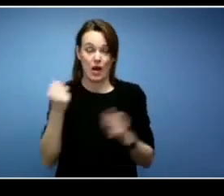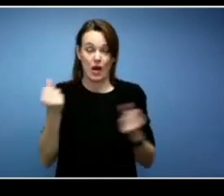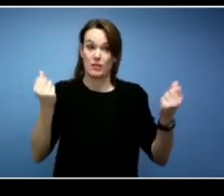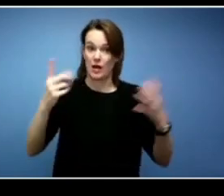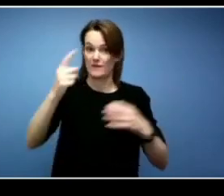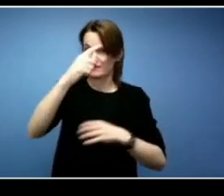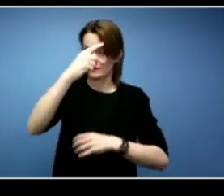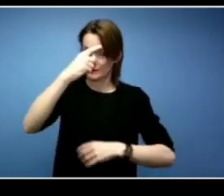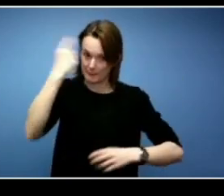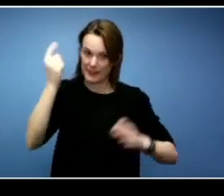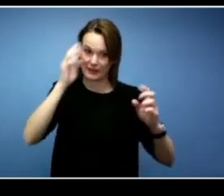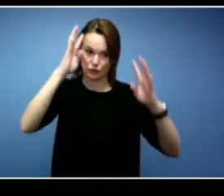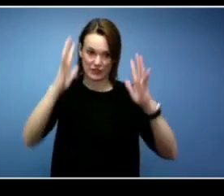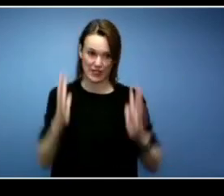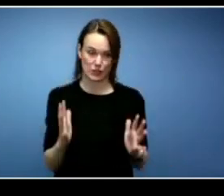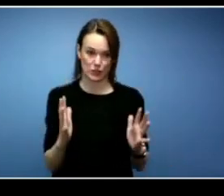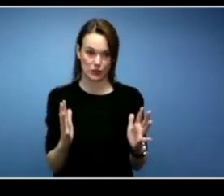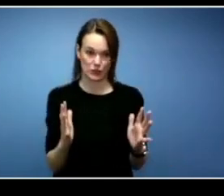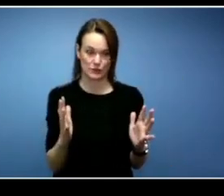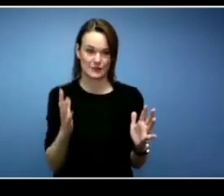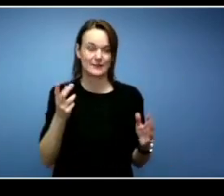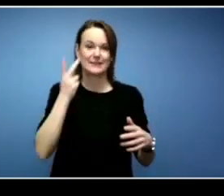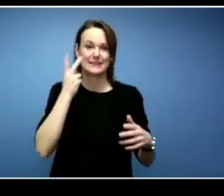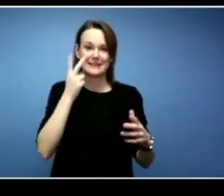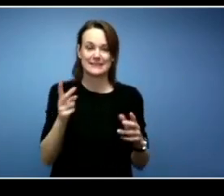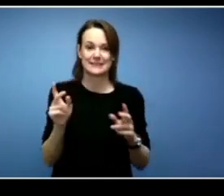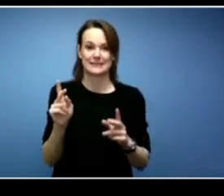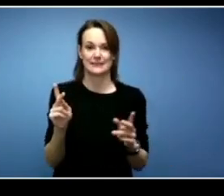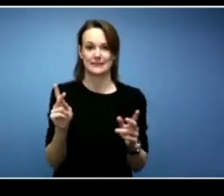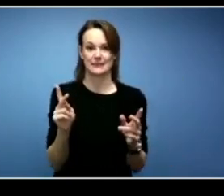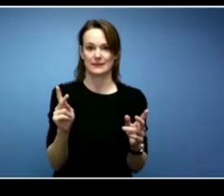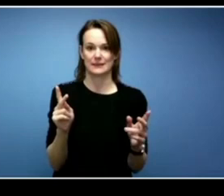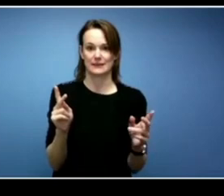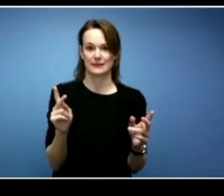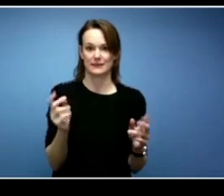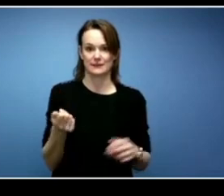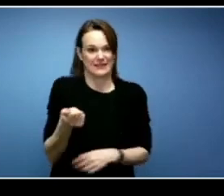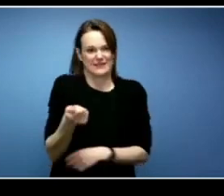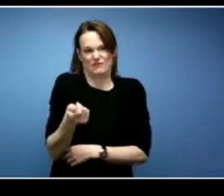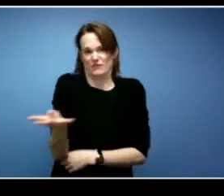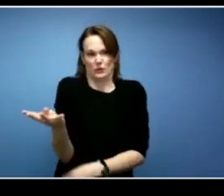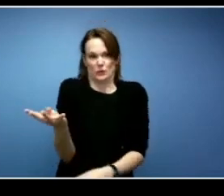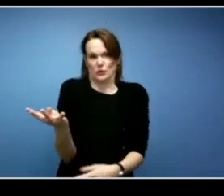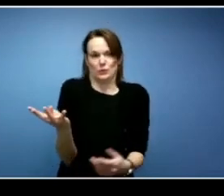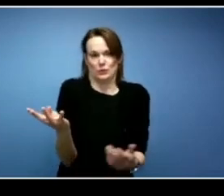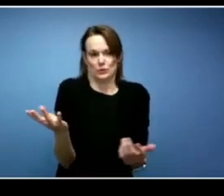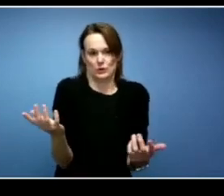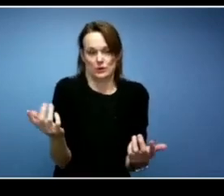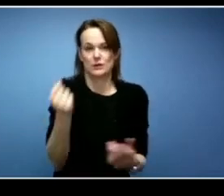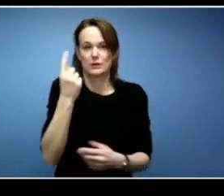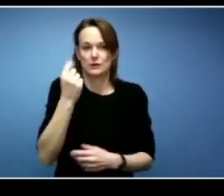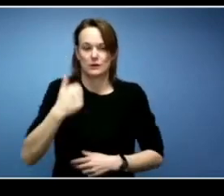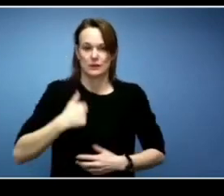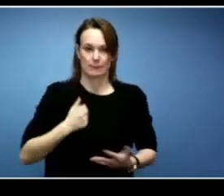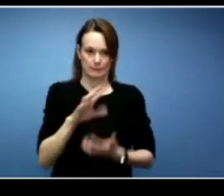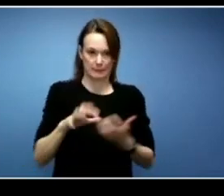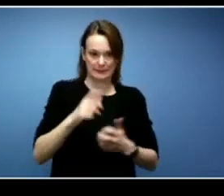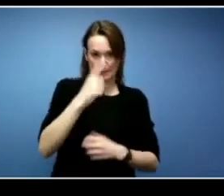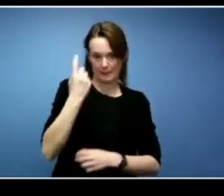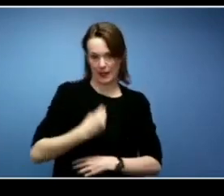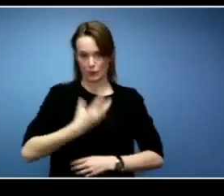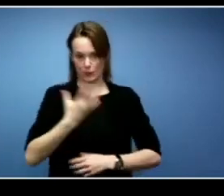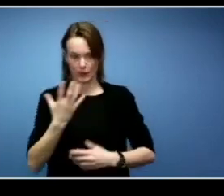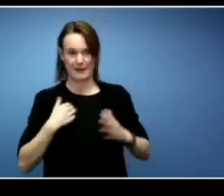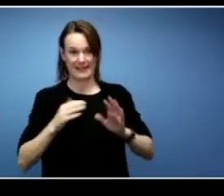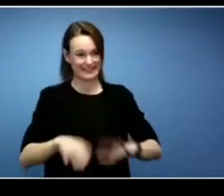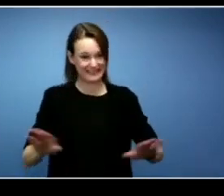stores you can walk in and see imagery that looks like yourself of mixed culture, because I'm of mixed culture. I have children of mixed culture. They